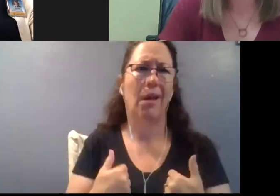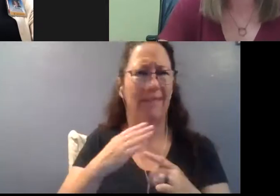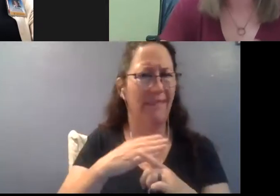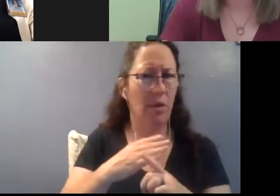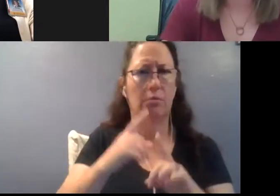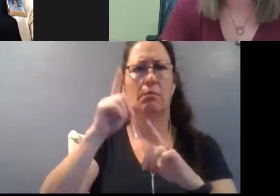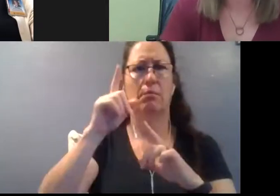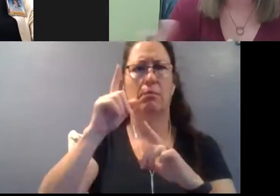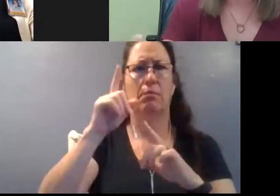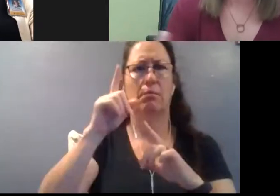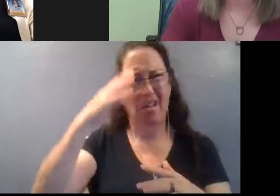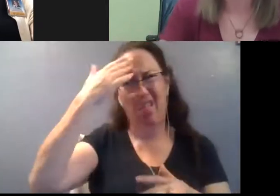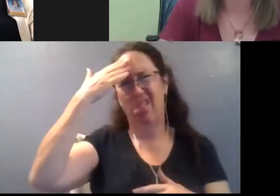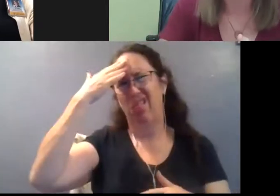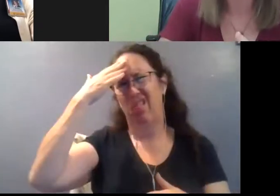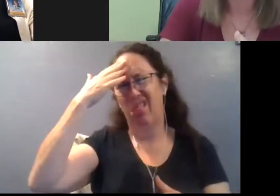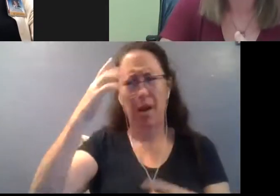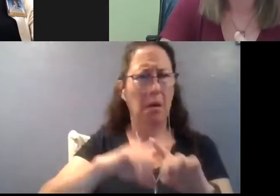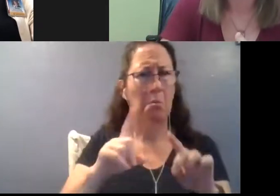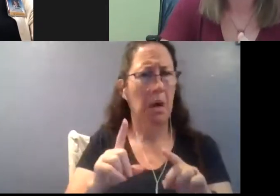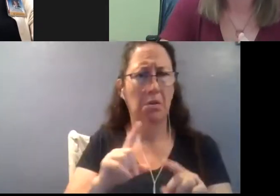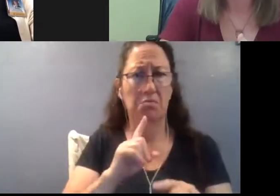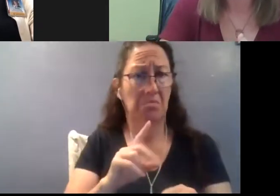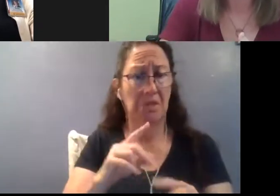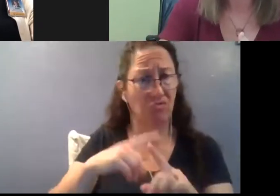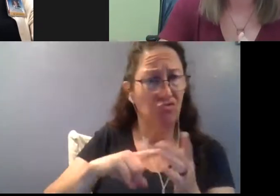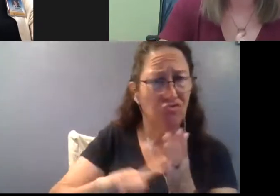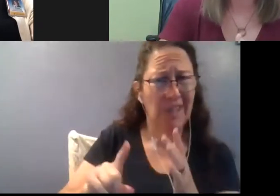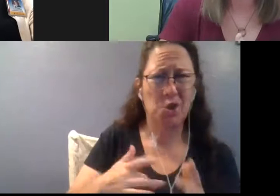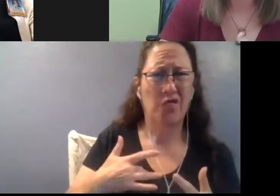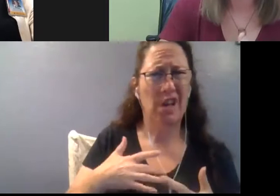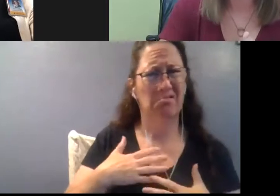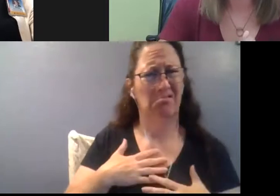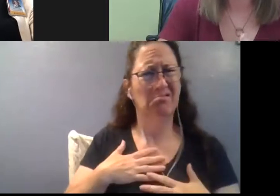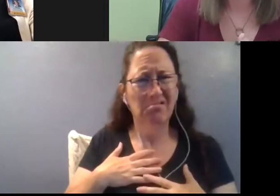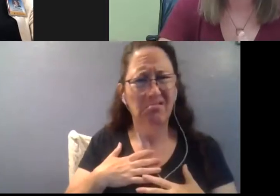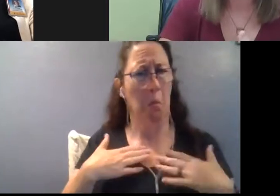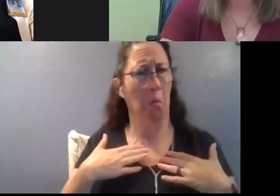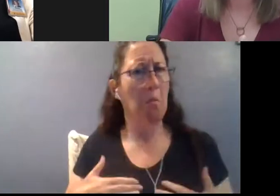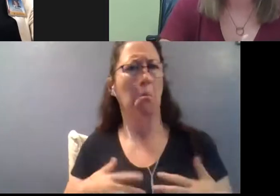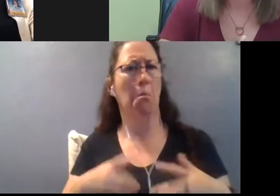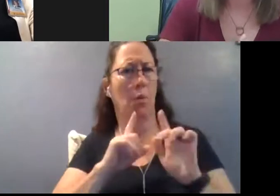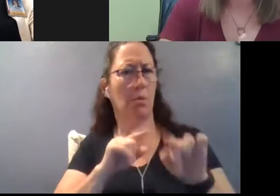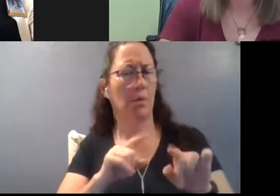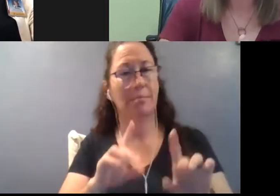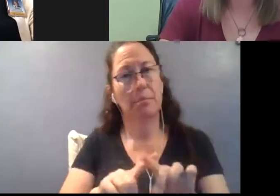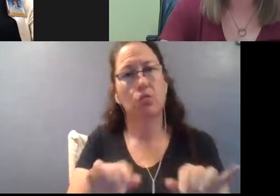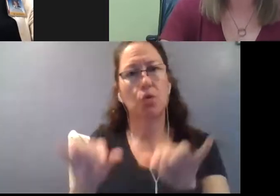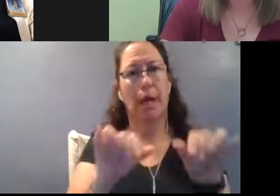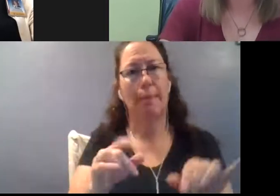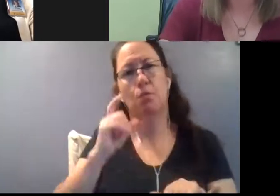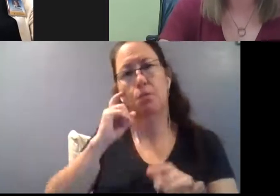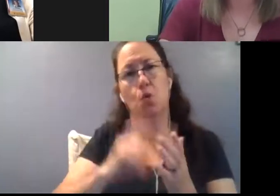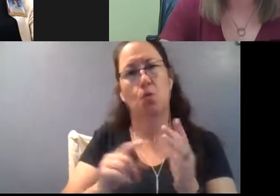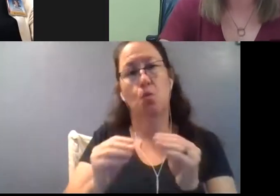that you feel like you have a fever, but you don't actually have one when you take your temperature. So those are probably the most common. I do think the ones that we're seeing